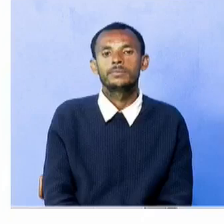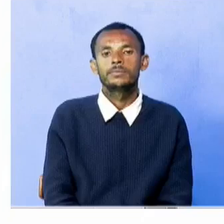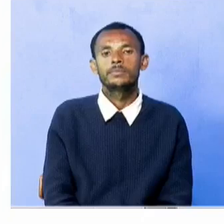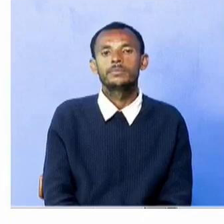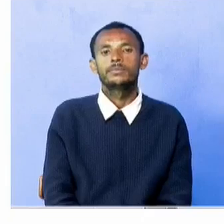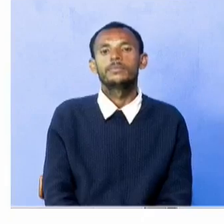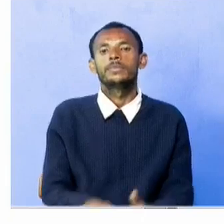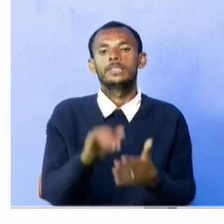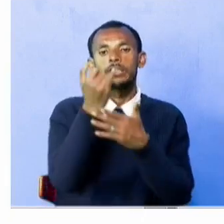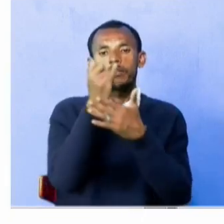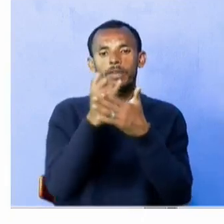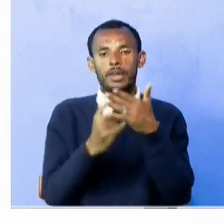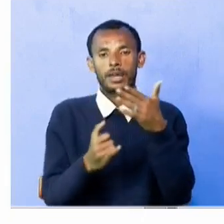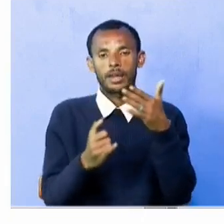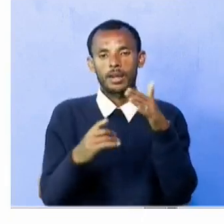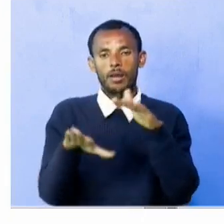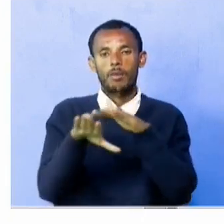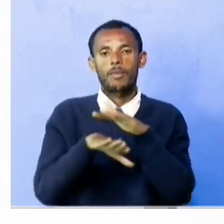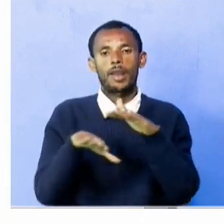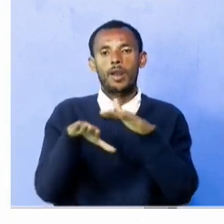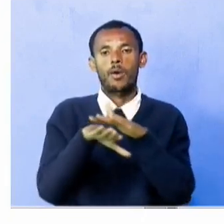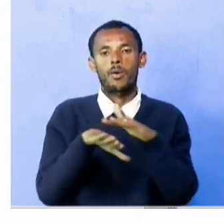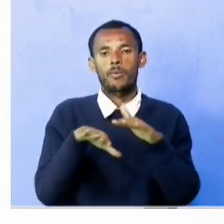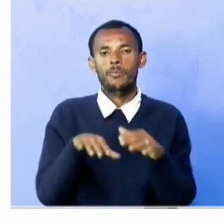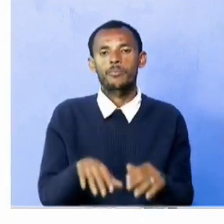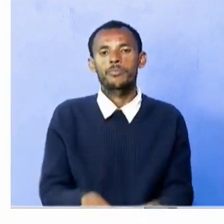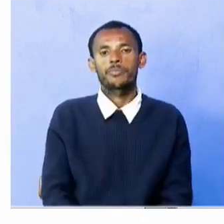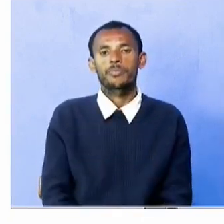In the figure below,